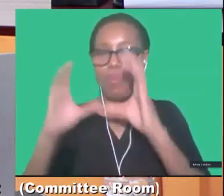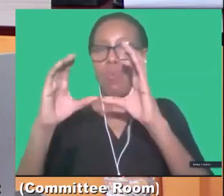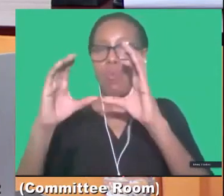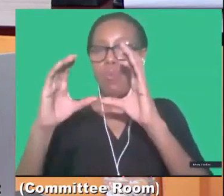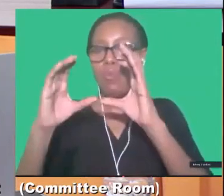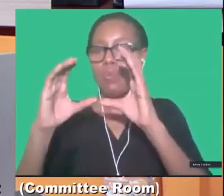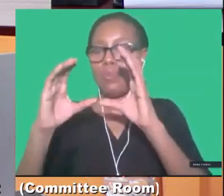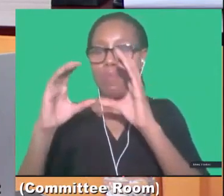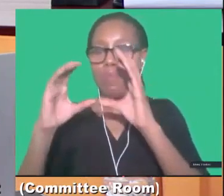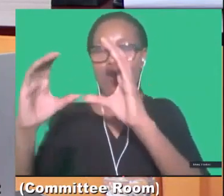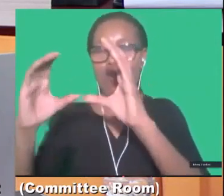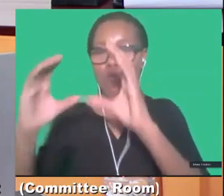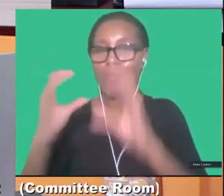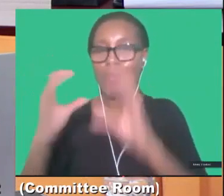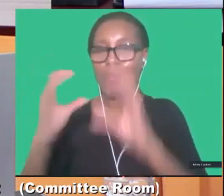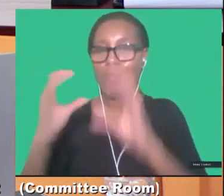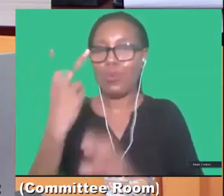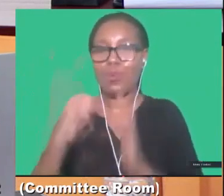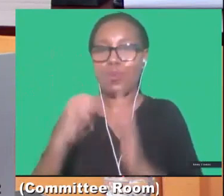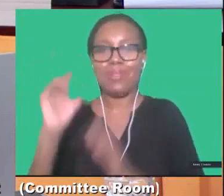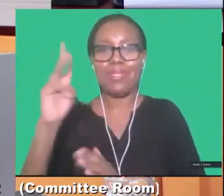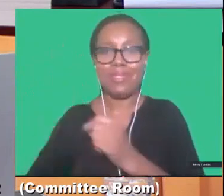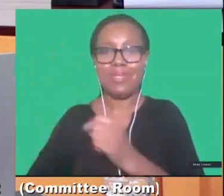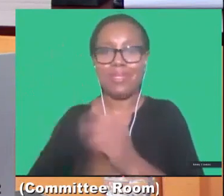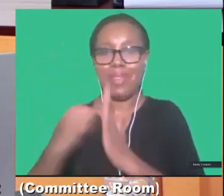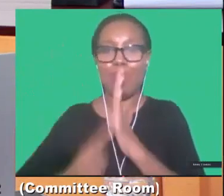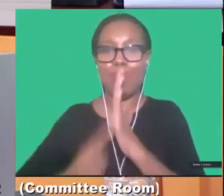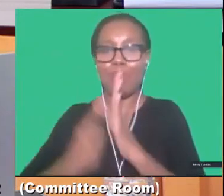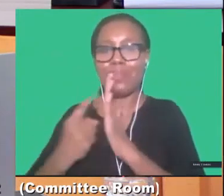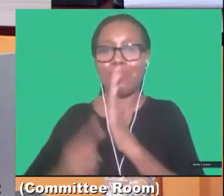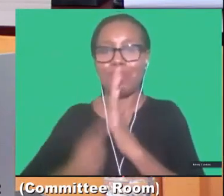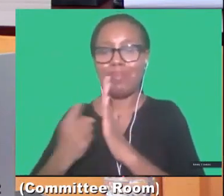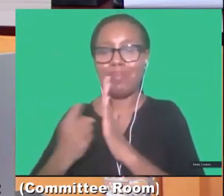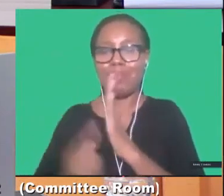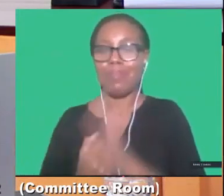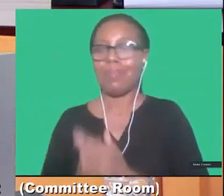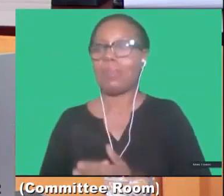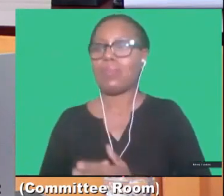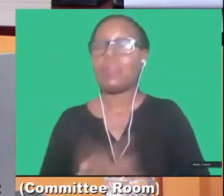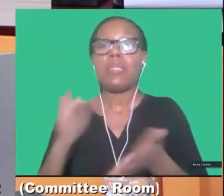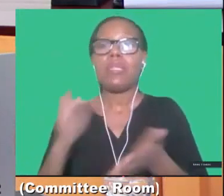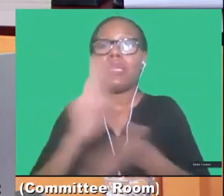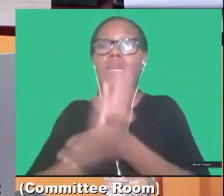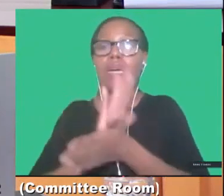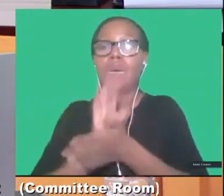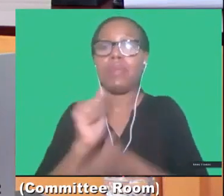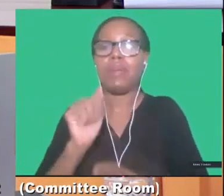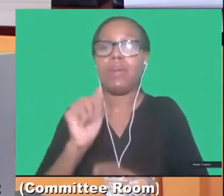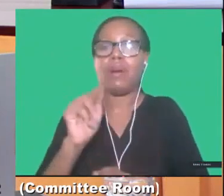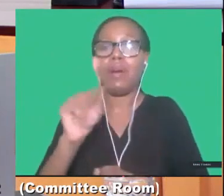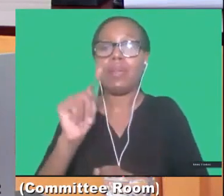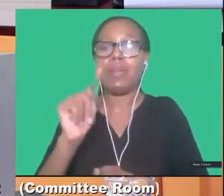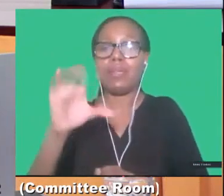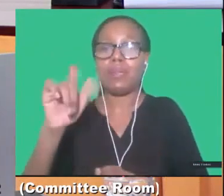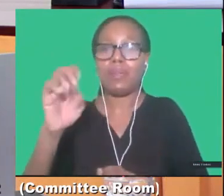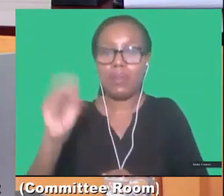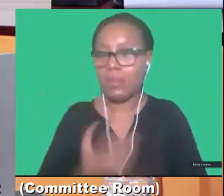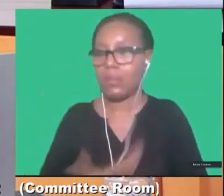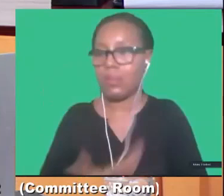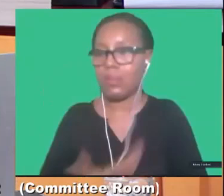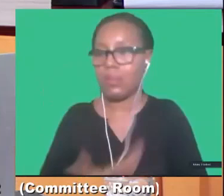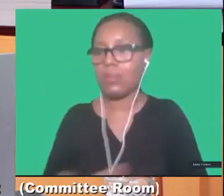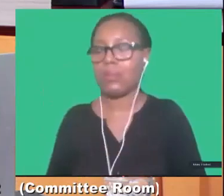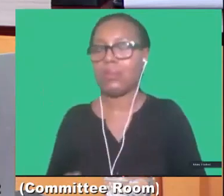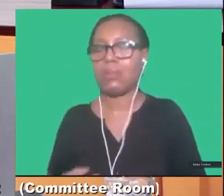several matters such as amendments to company articles, continuances, discontinuances, dissolution